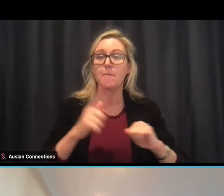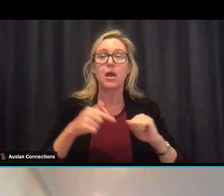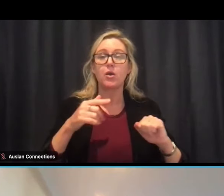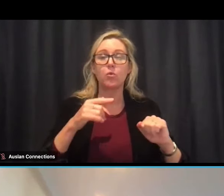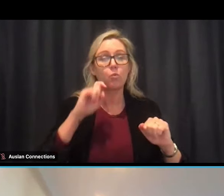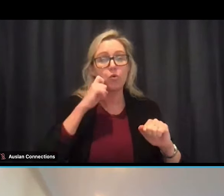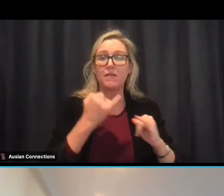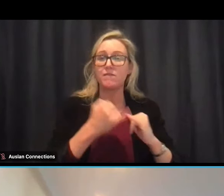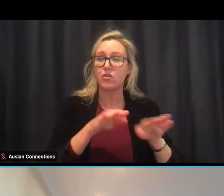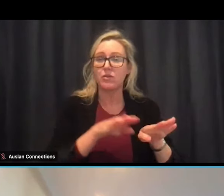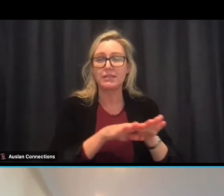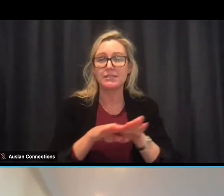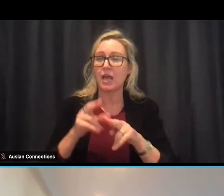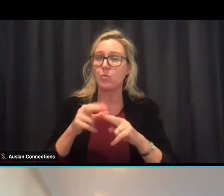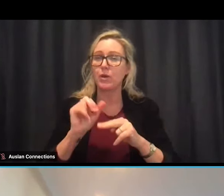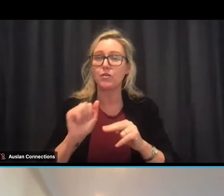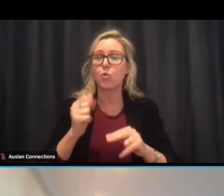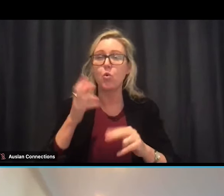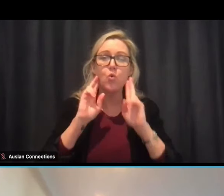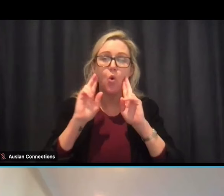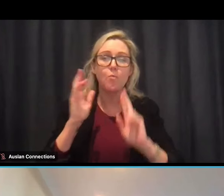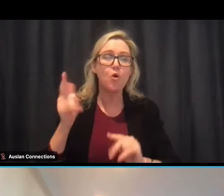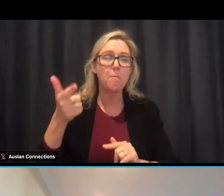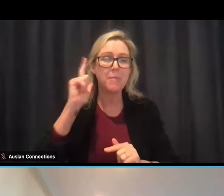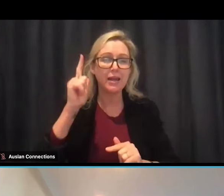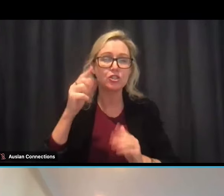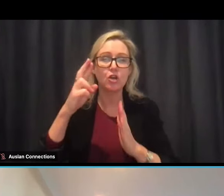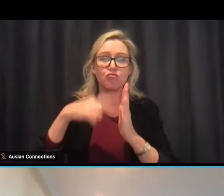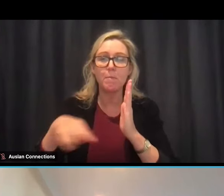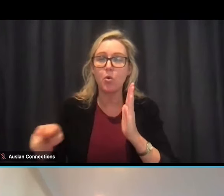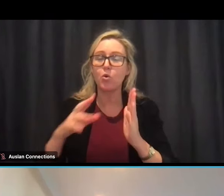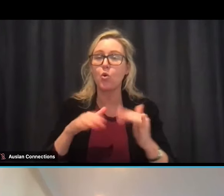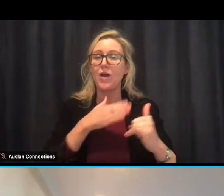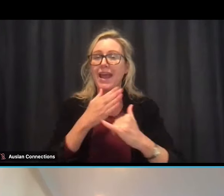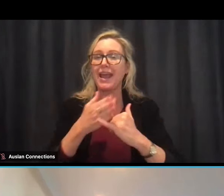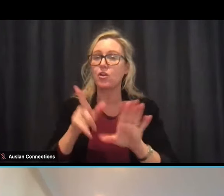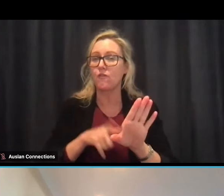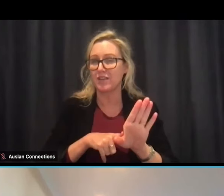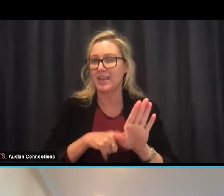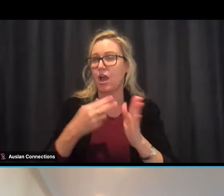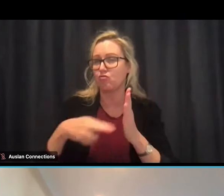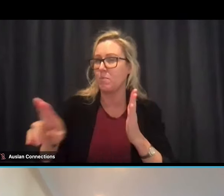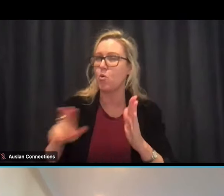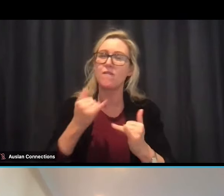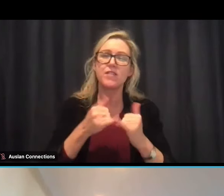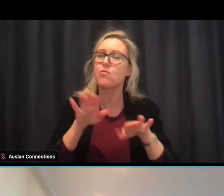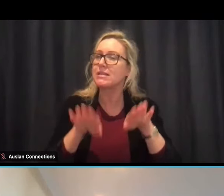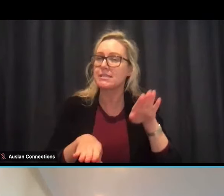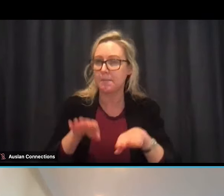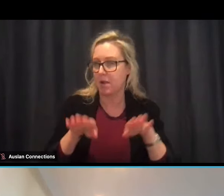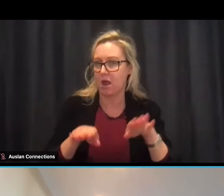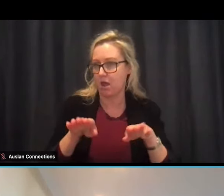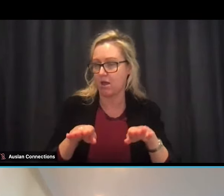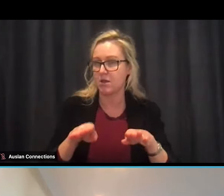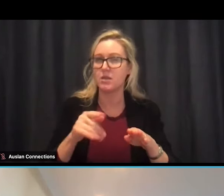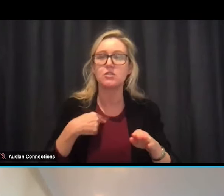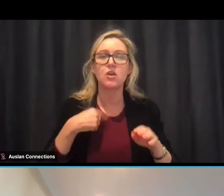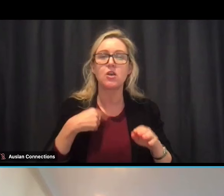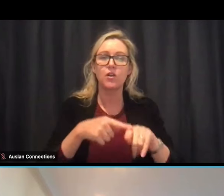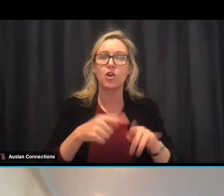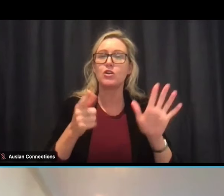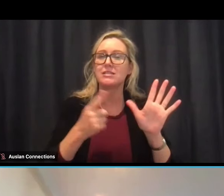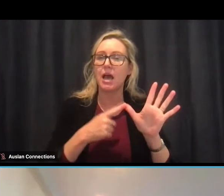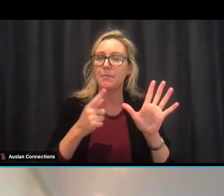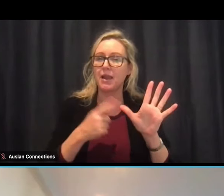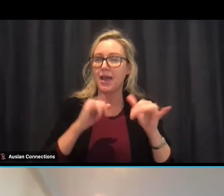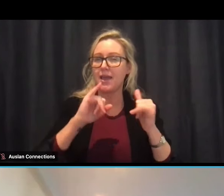you do in your managed reporting or in your year-end segment reporting. So effectively following the principles of AASB,